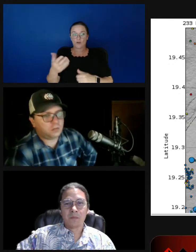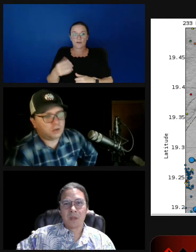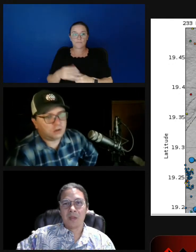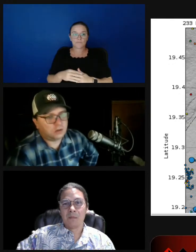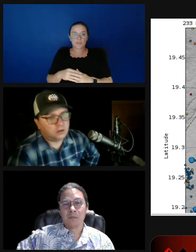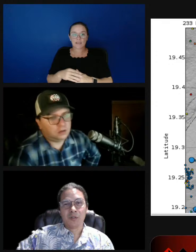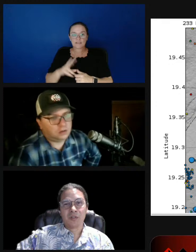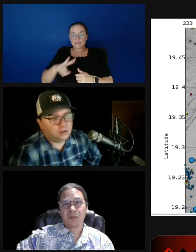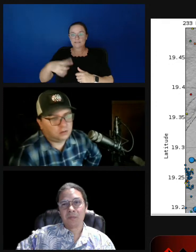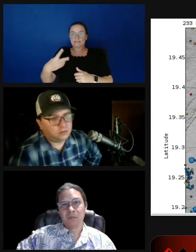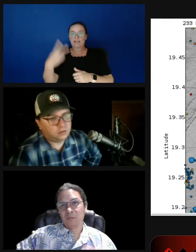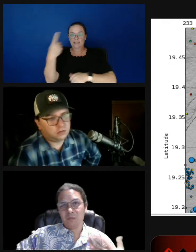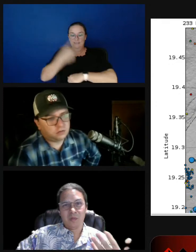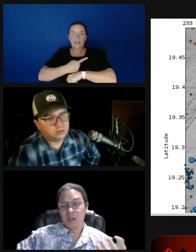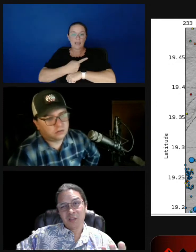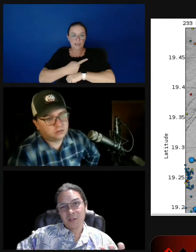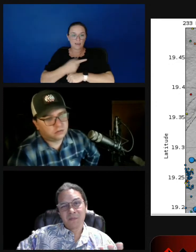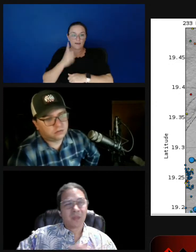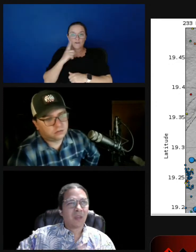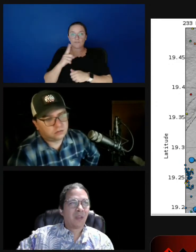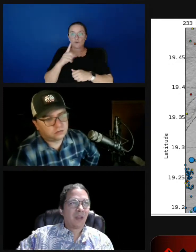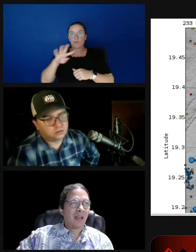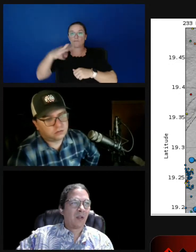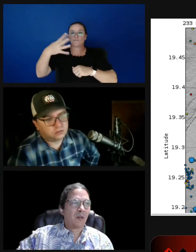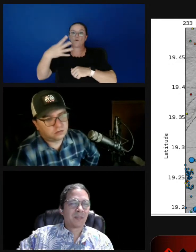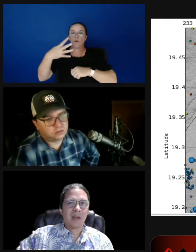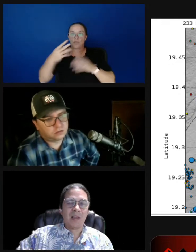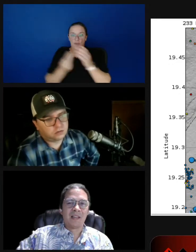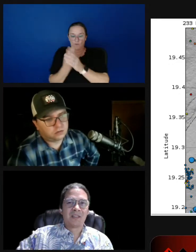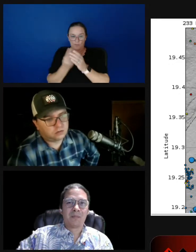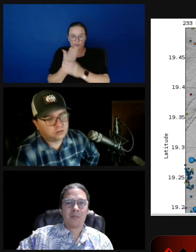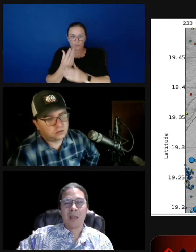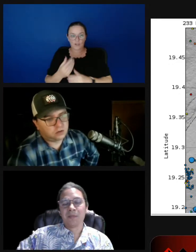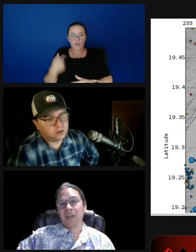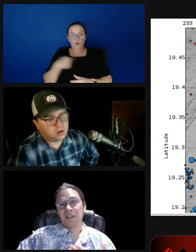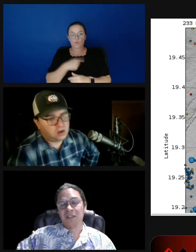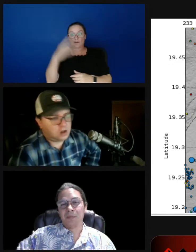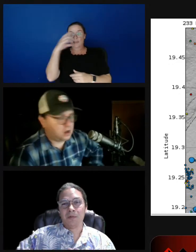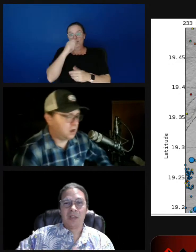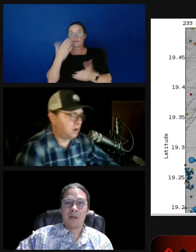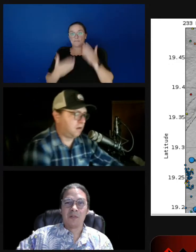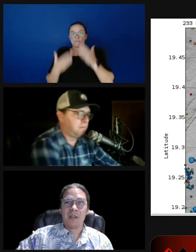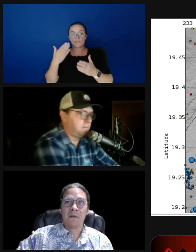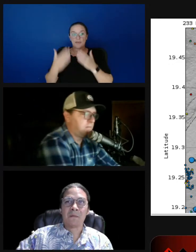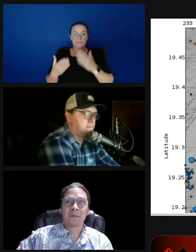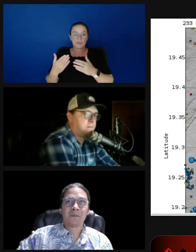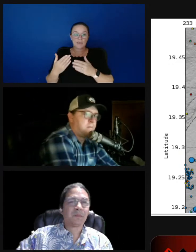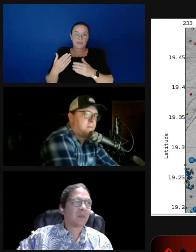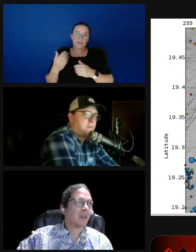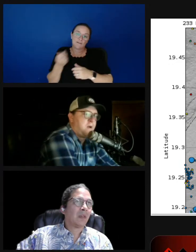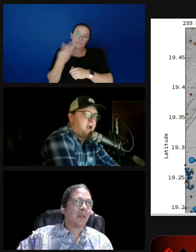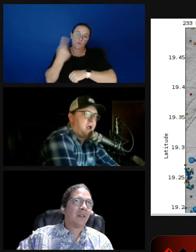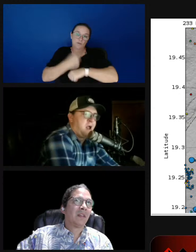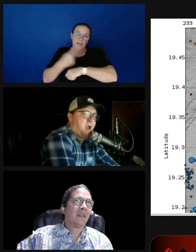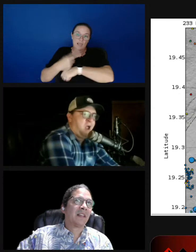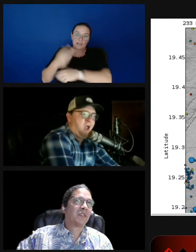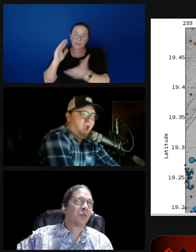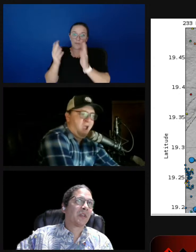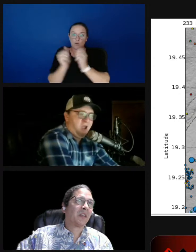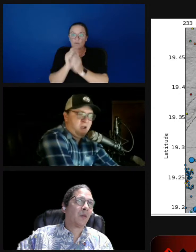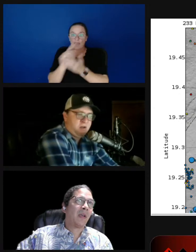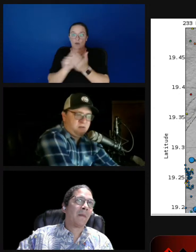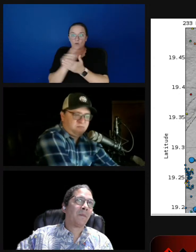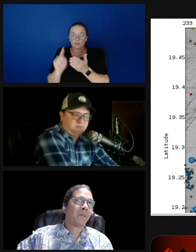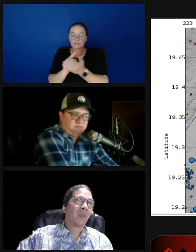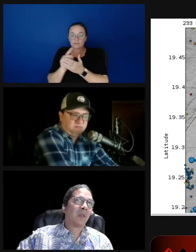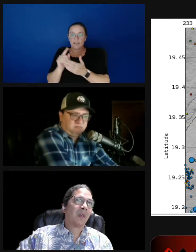4, just guessing how long this might last, perhaps days as opposed to hours now. And that's the story